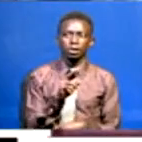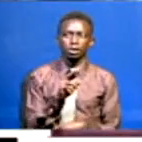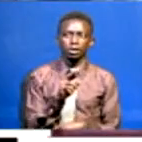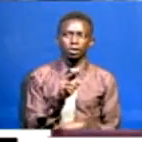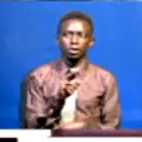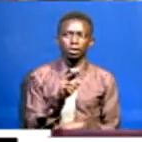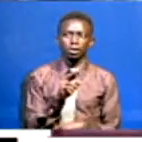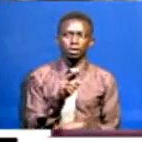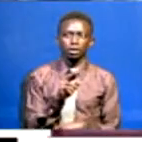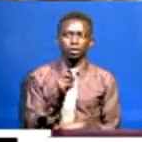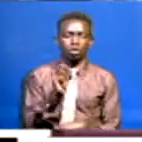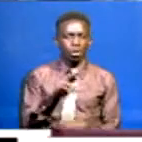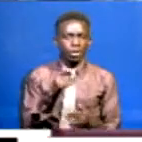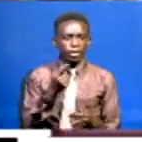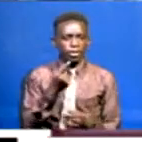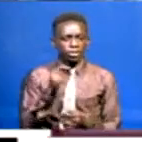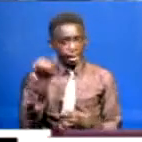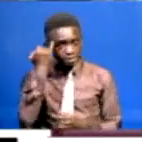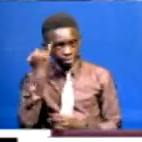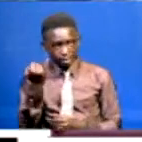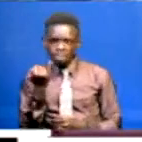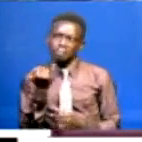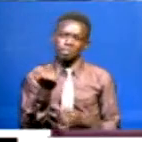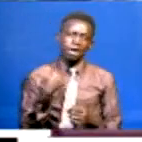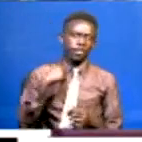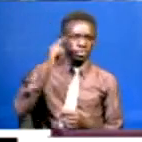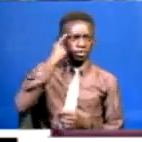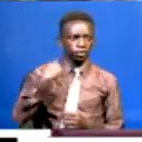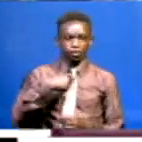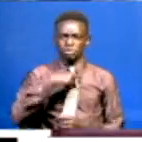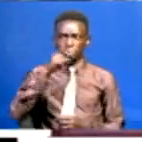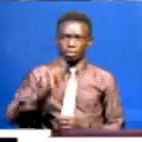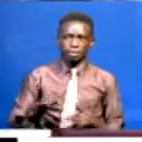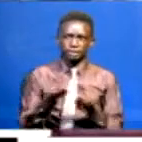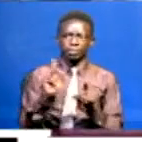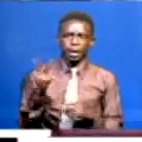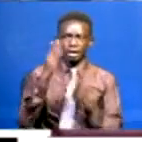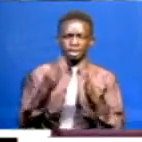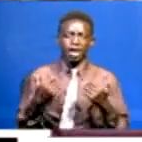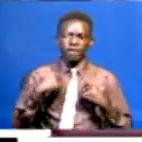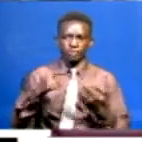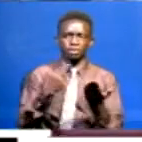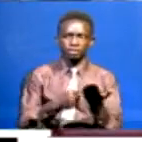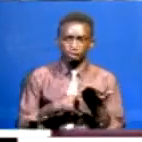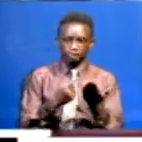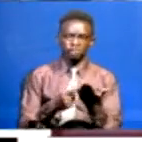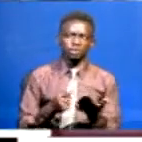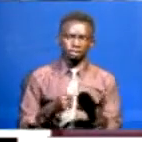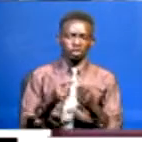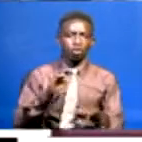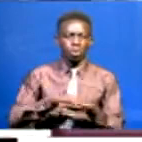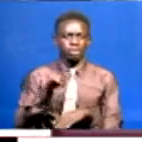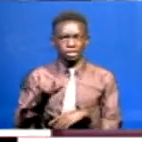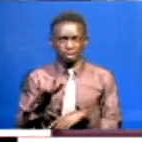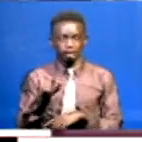the contract, I think we should must, as Kenyans, start having discussion along these lines, whether it is